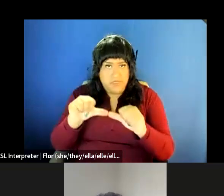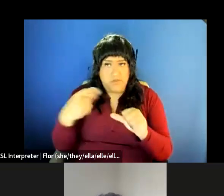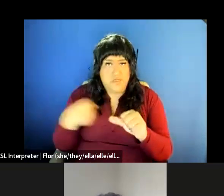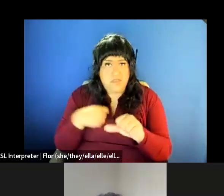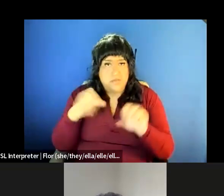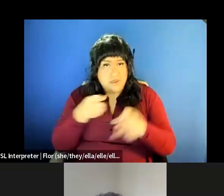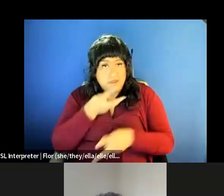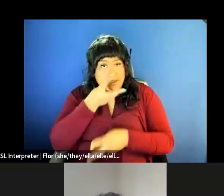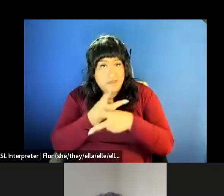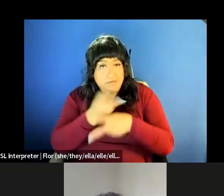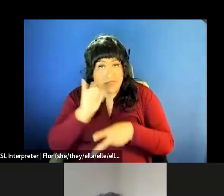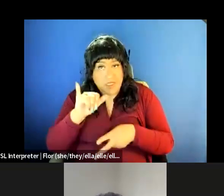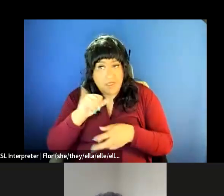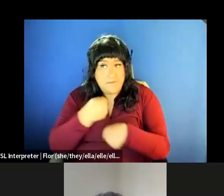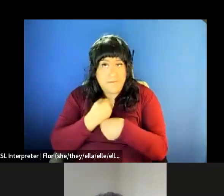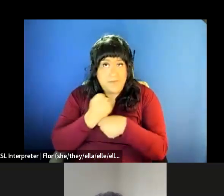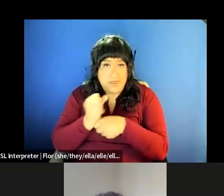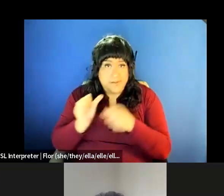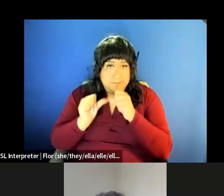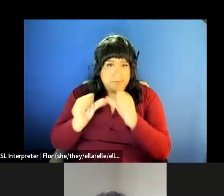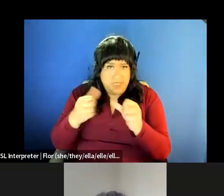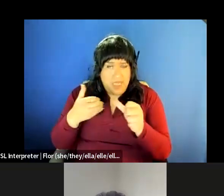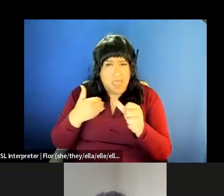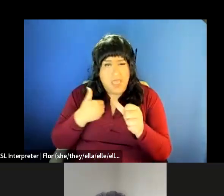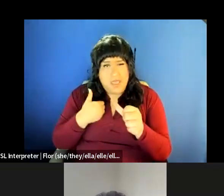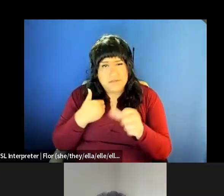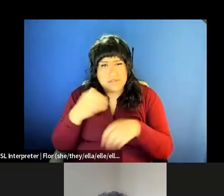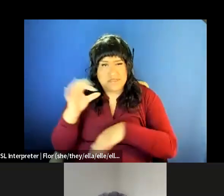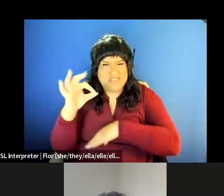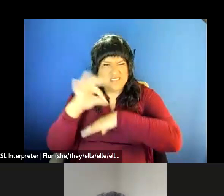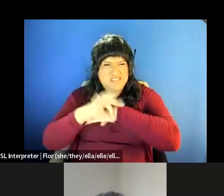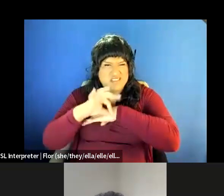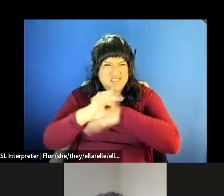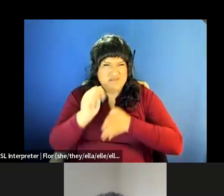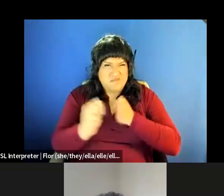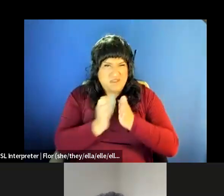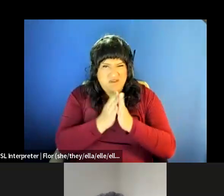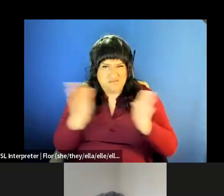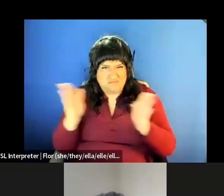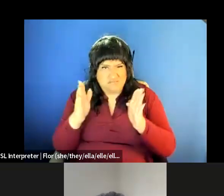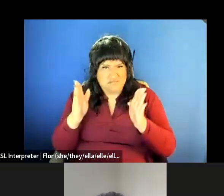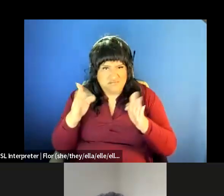from being made permanent, so it has a sunset period every 5 years. Every time it's gone through that